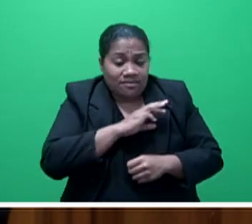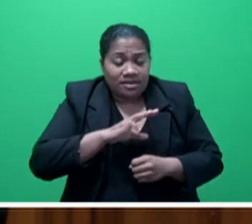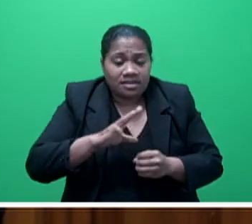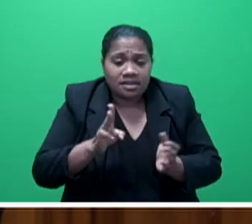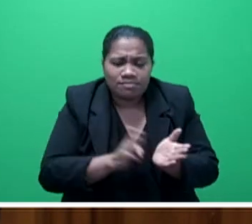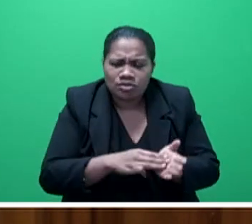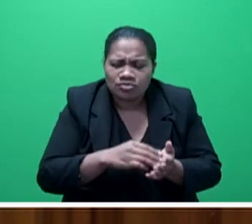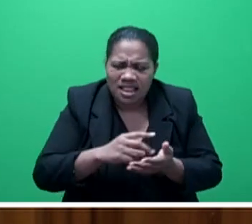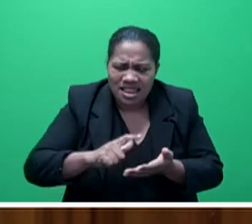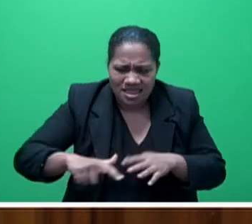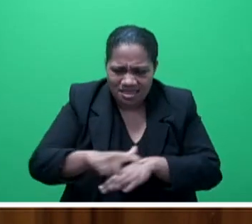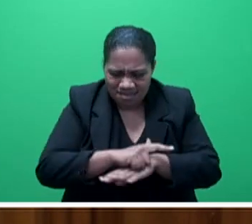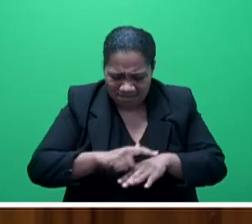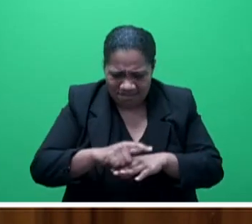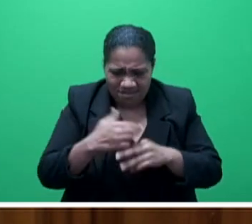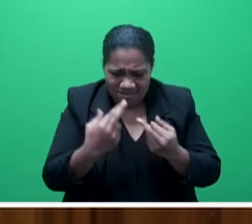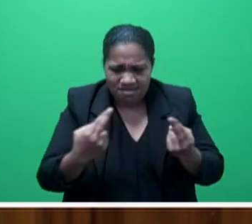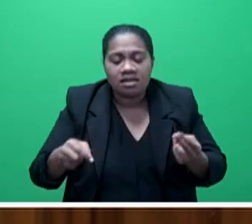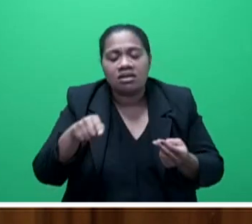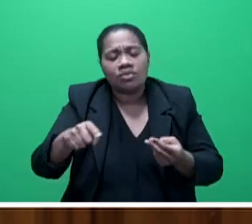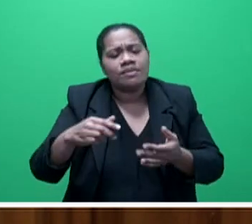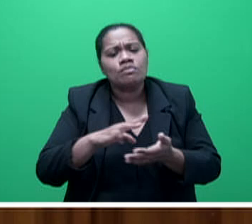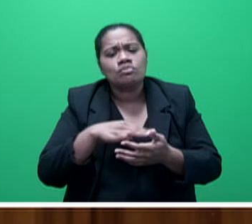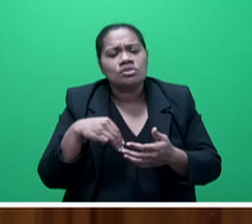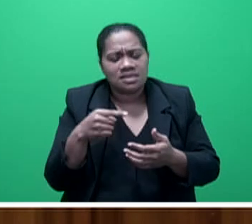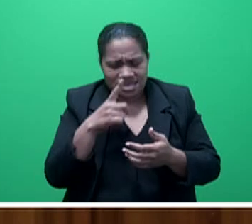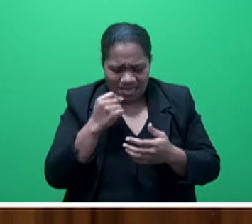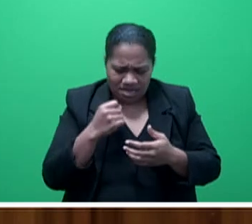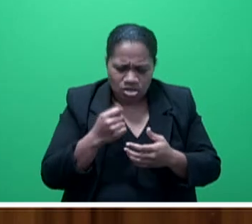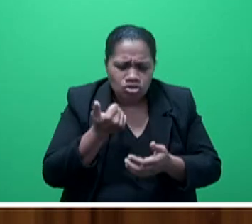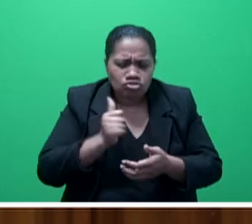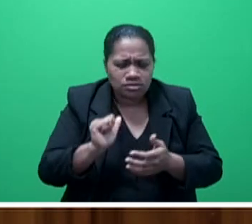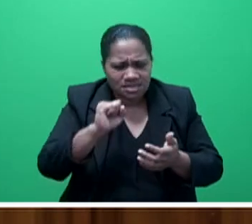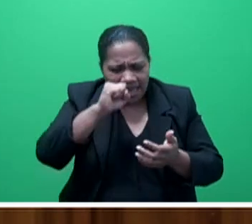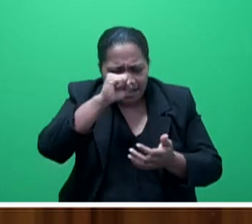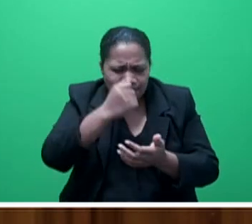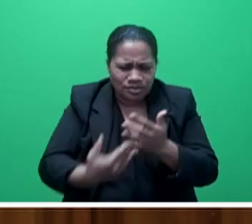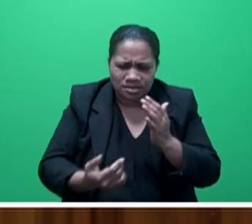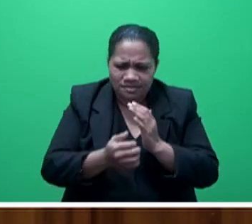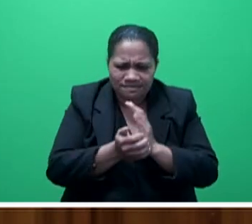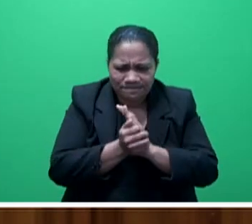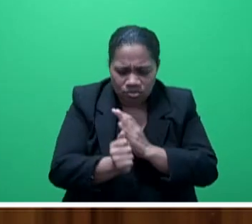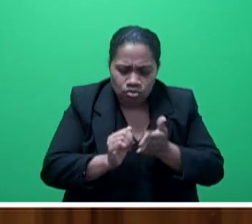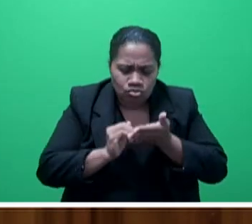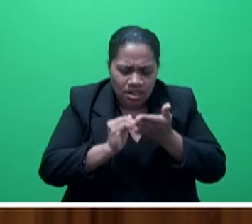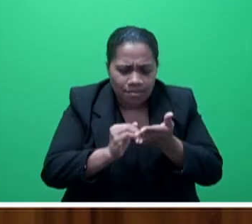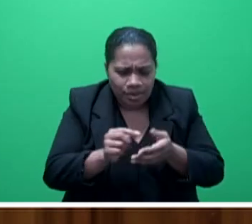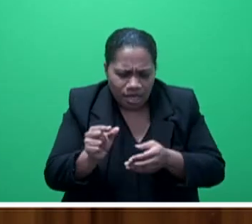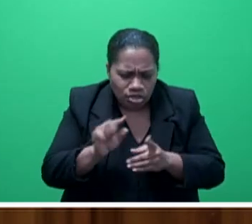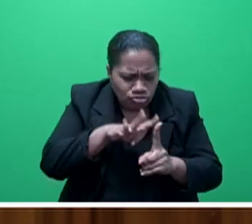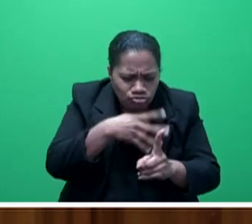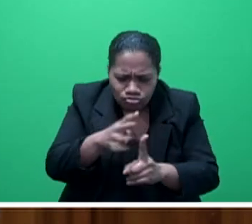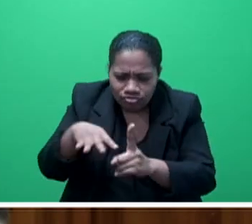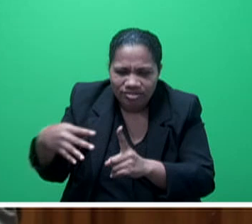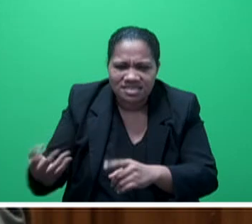to the Ministry of Health to provide advice in using their geospatial expertise to help out on contact tracing, fever clinics, and so